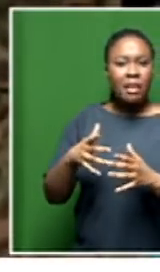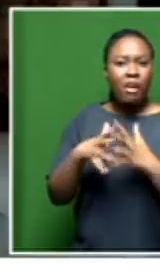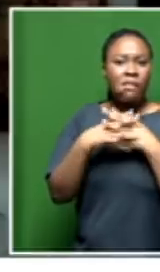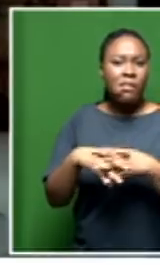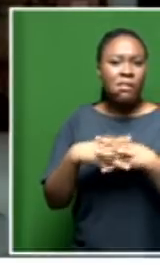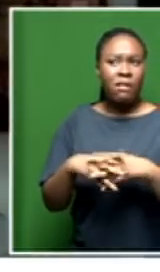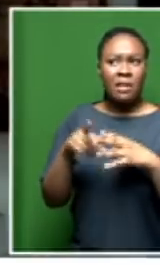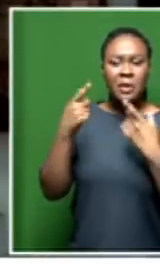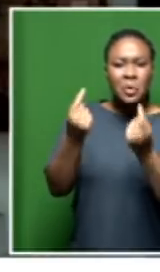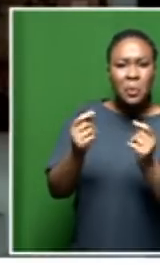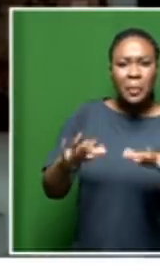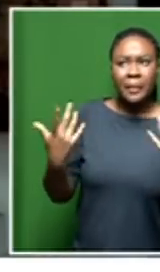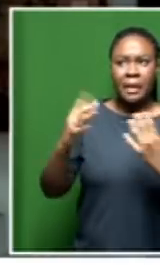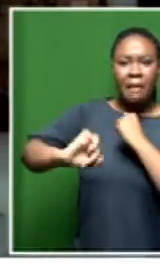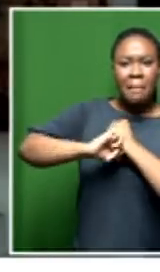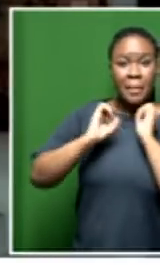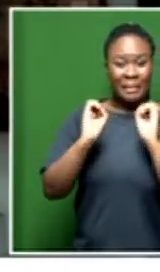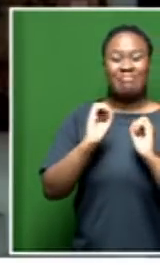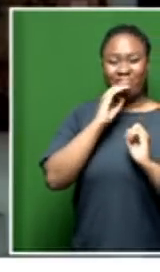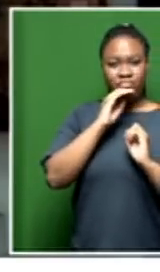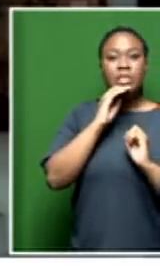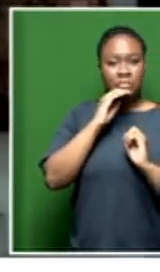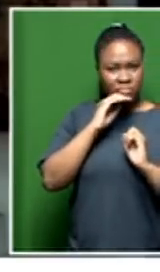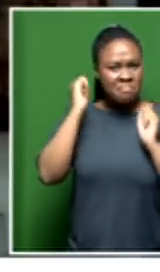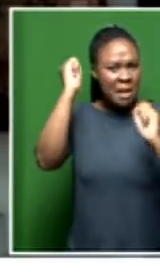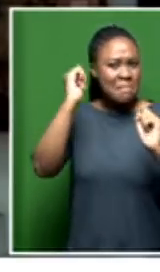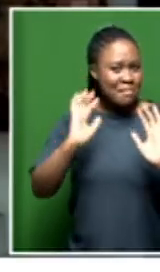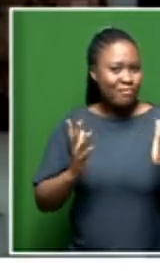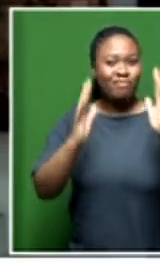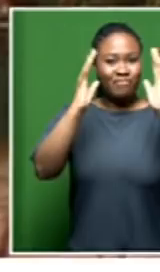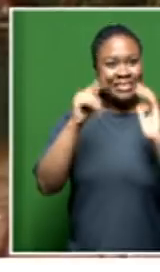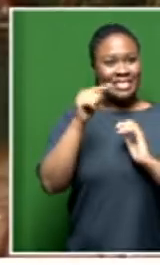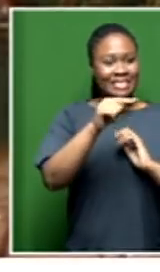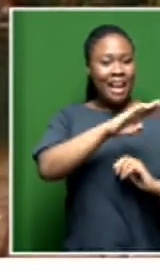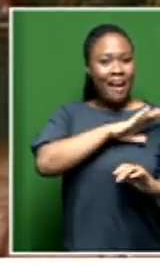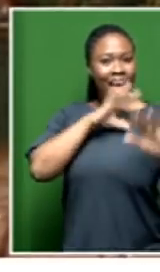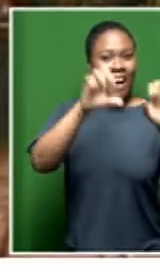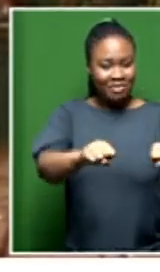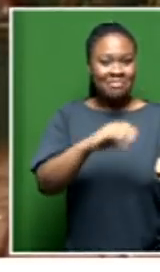he's supposed to work, then of course change is good. People will celebrate for change. But